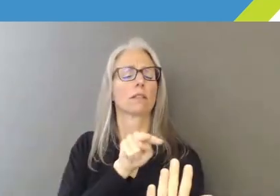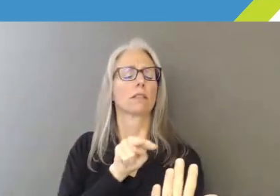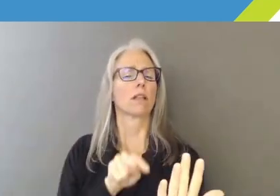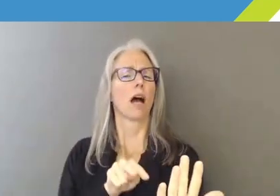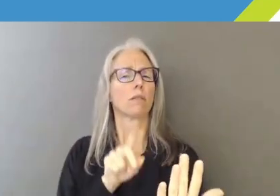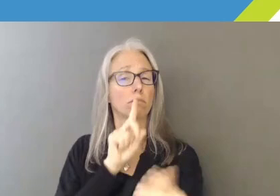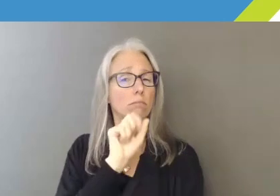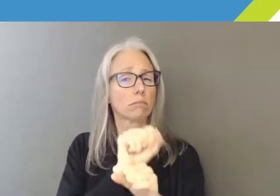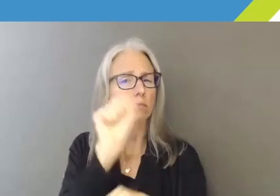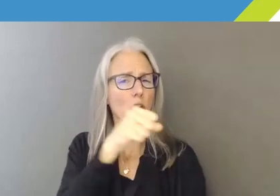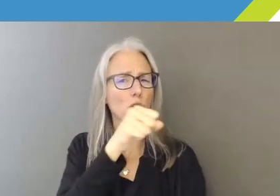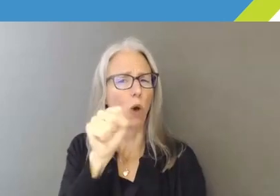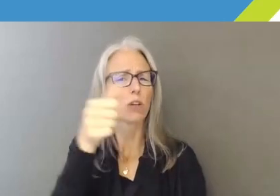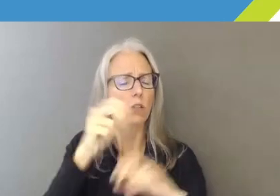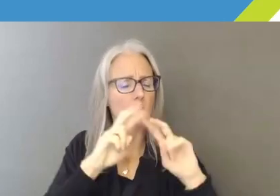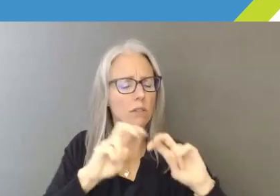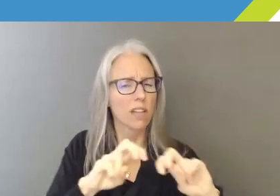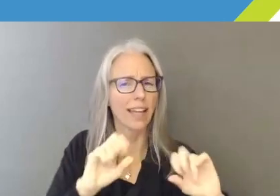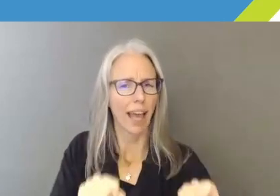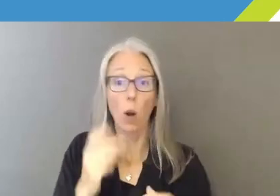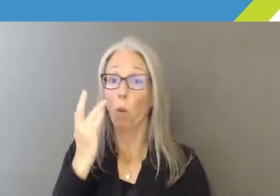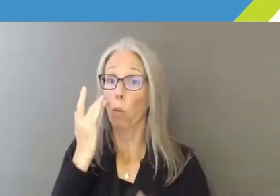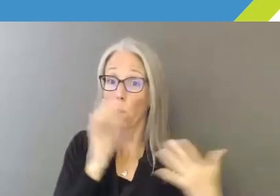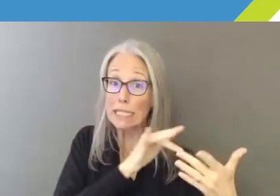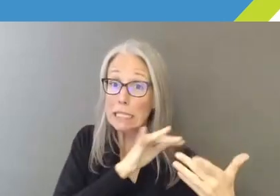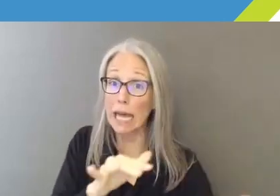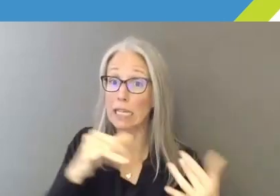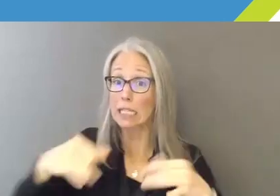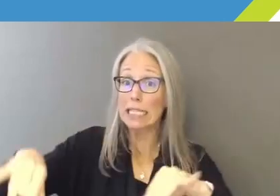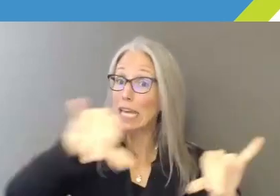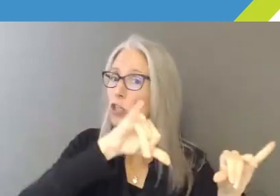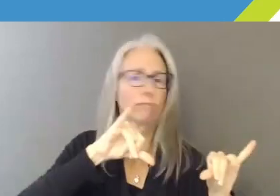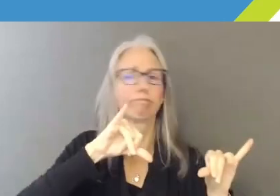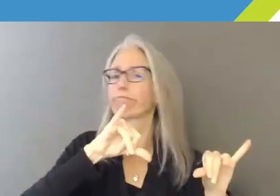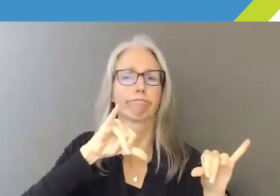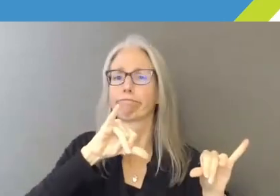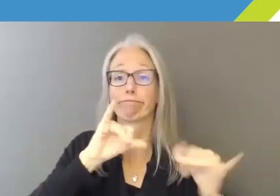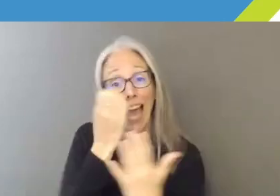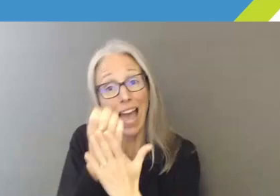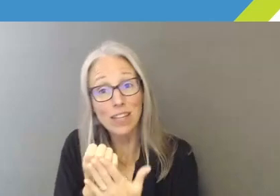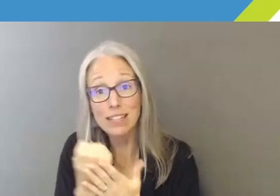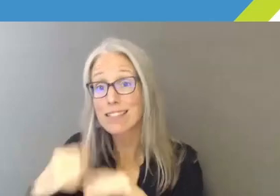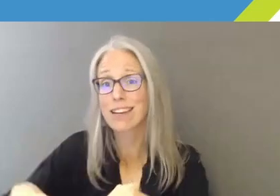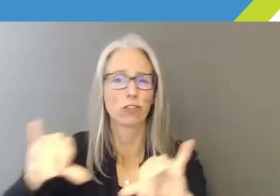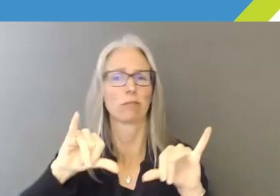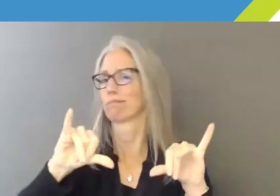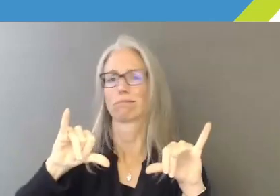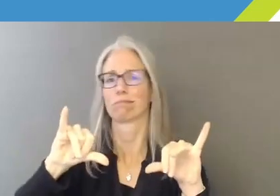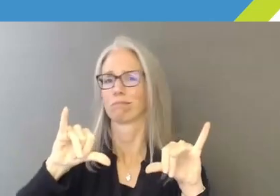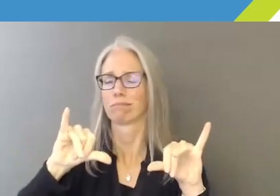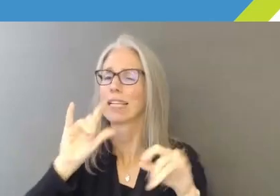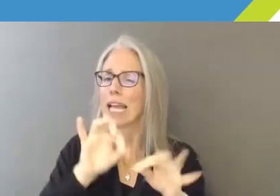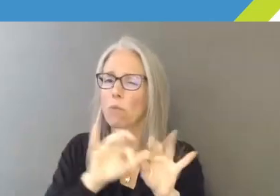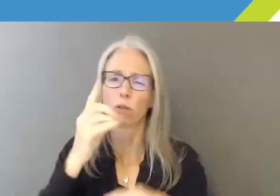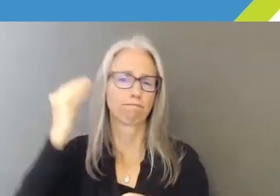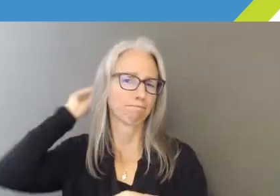believe its findings, because not all studies, not all evidence is created equal, and I think it's really important to bear that in mind, especially when it comes to